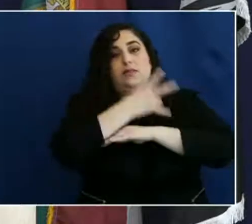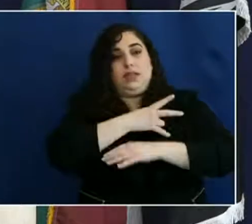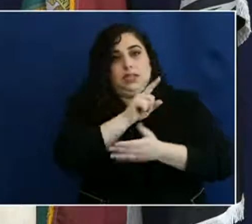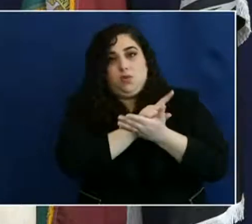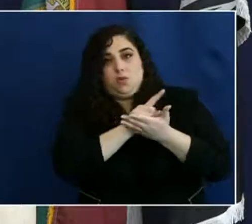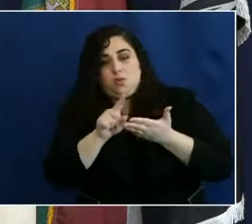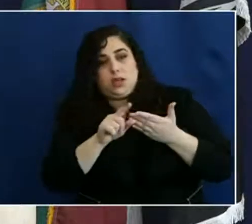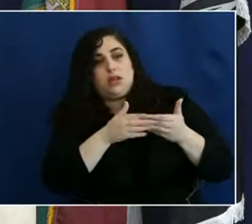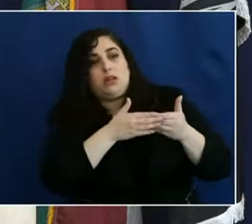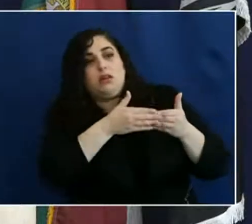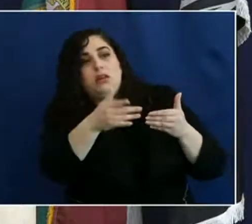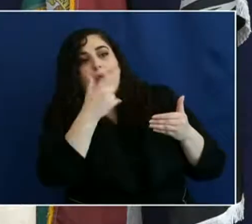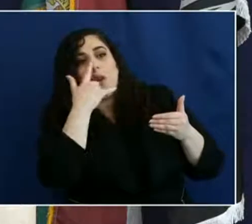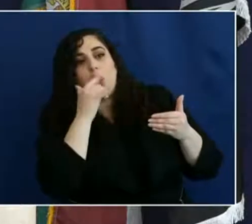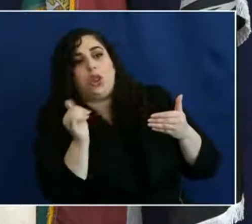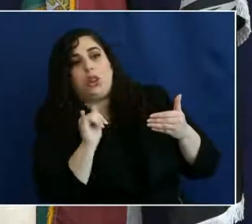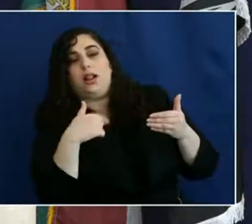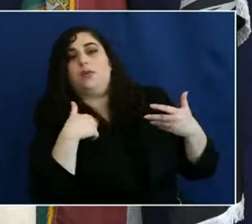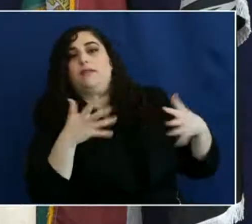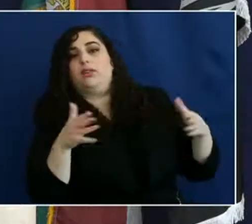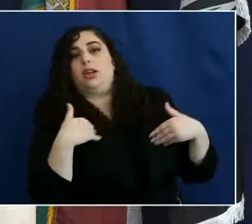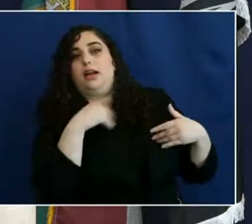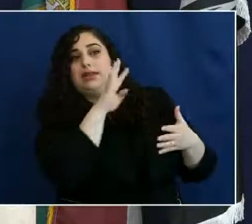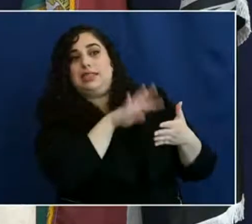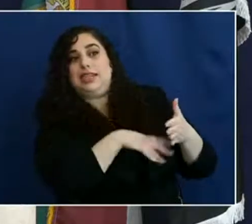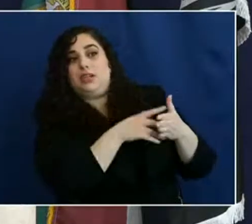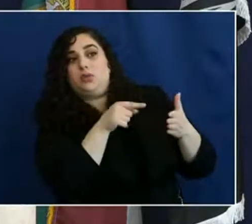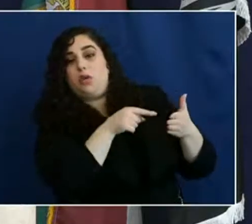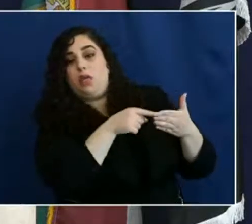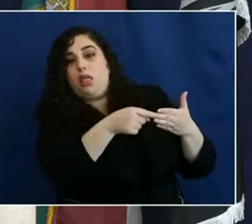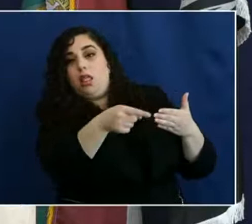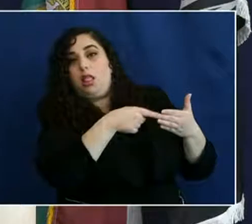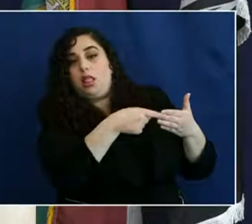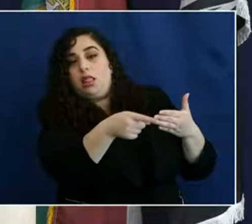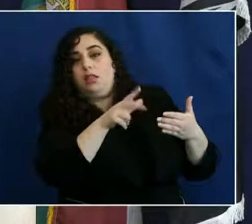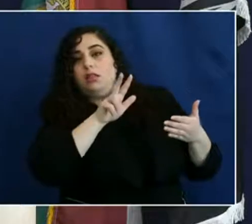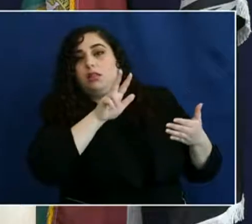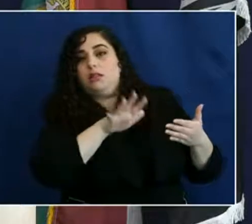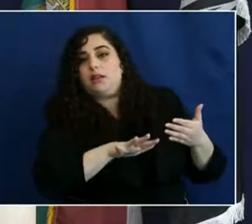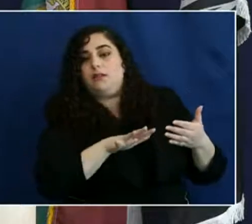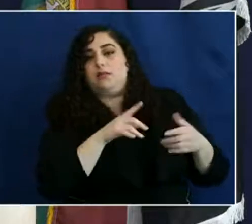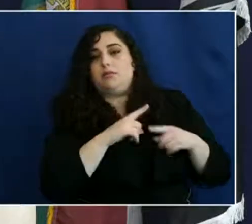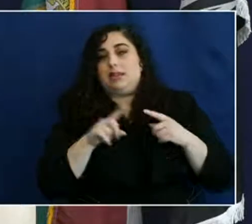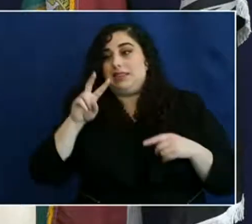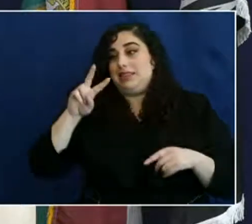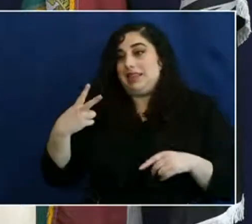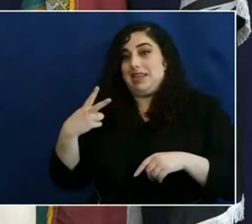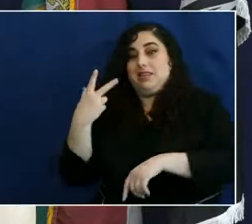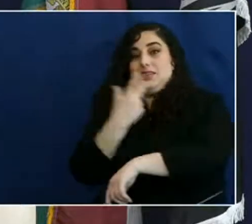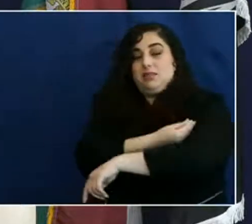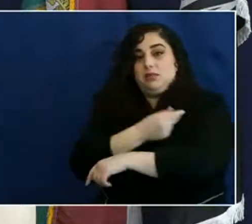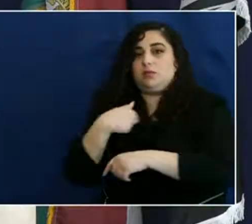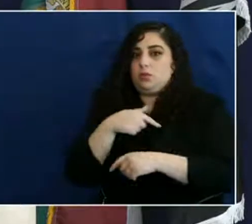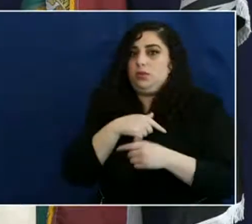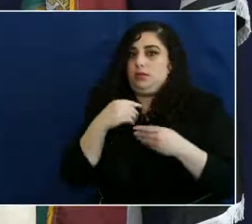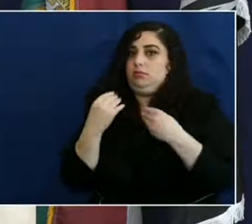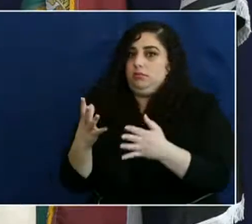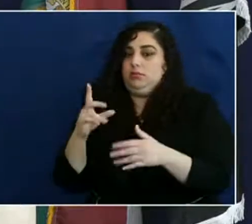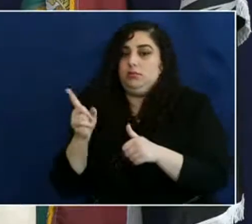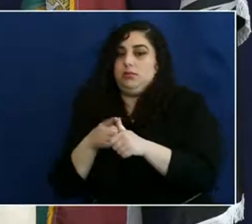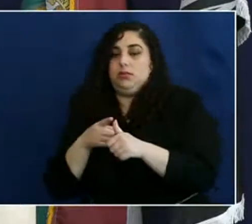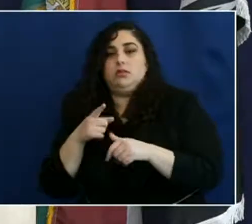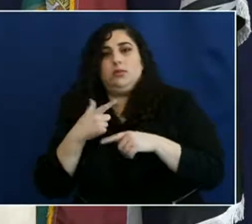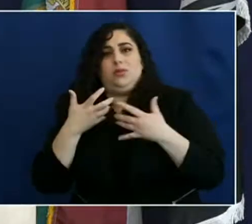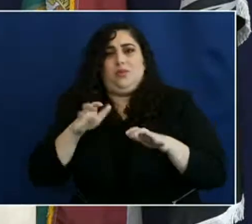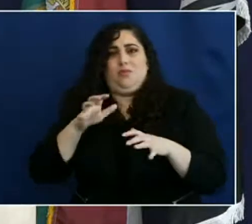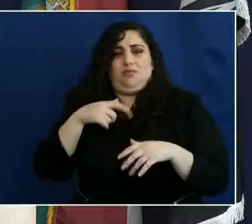know we already have scheduled, primarily second dose appointments. But those are not vaccines we're waiting to administer. Those are just